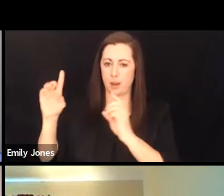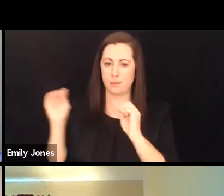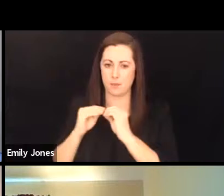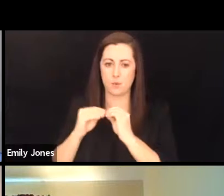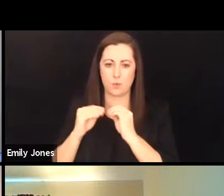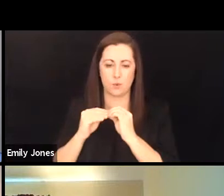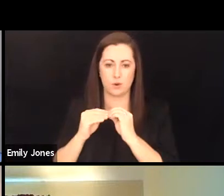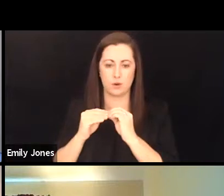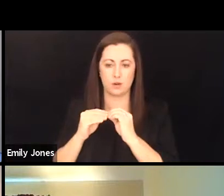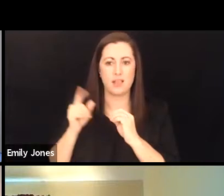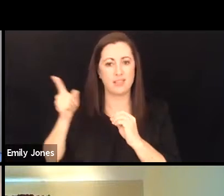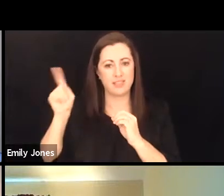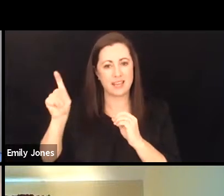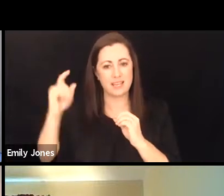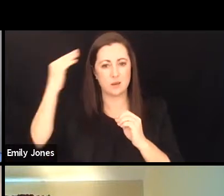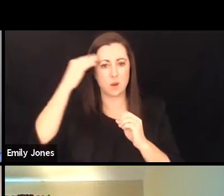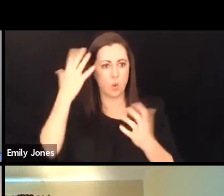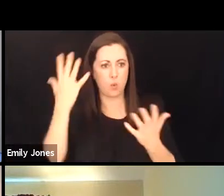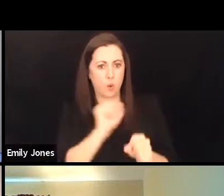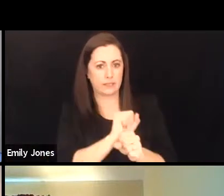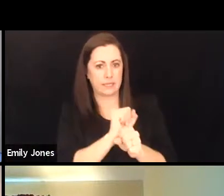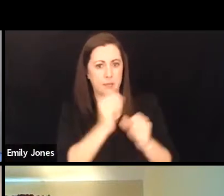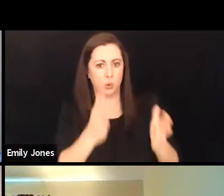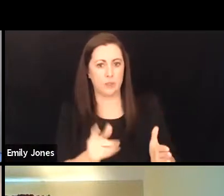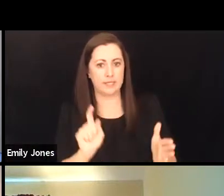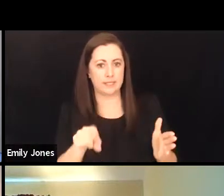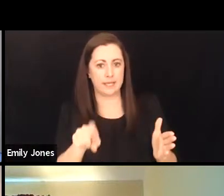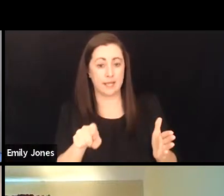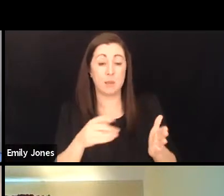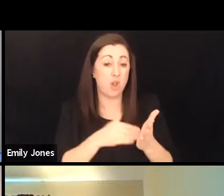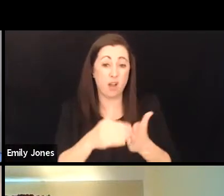what the employee needs. And lots of times it's just a matter of